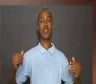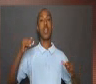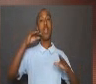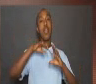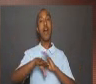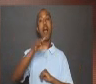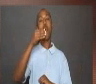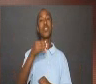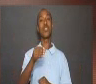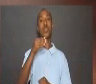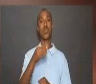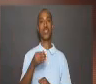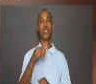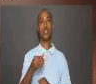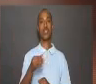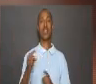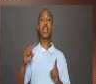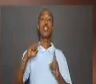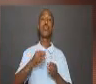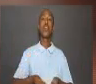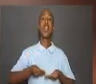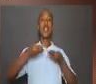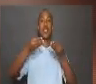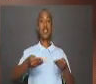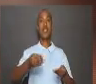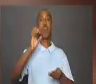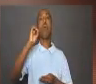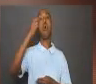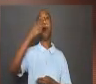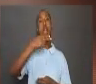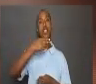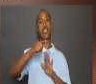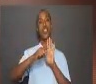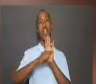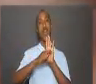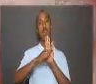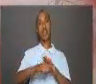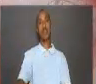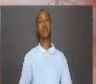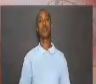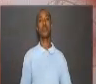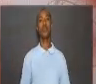dissociates in aqueous solution to release hydroxide ions.